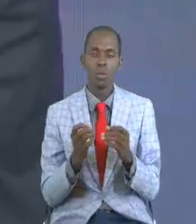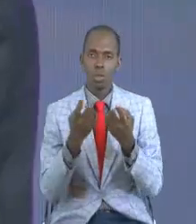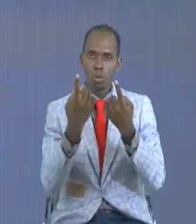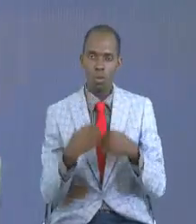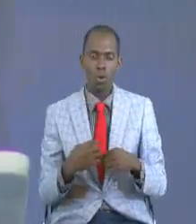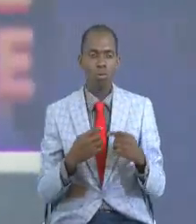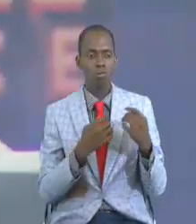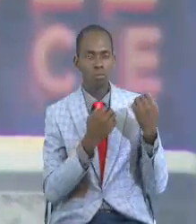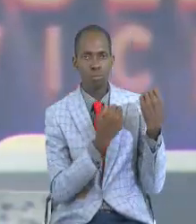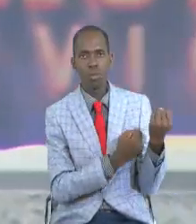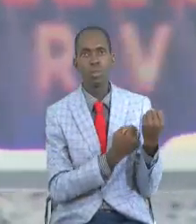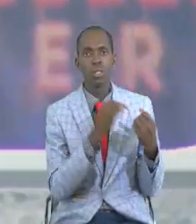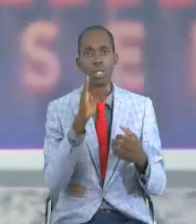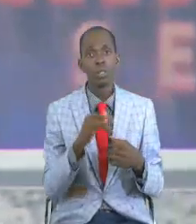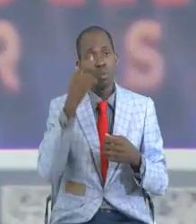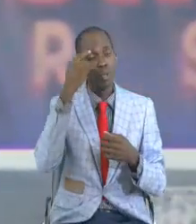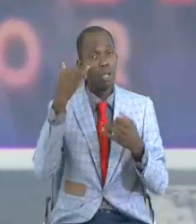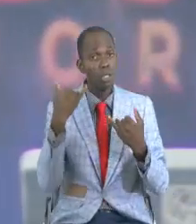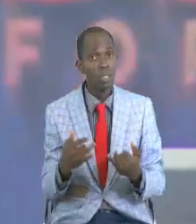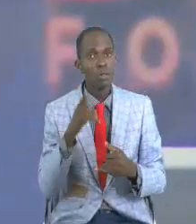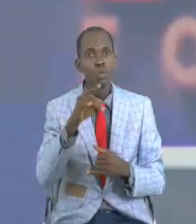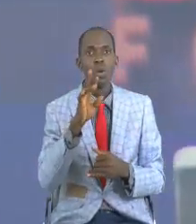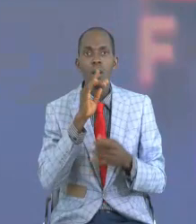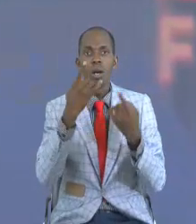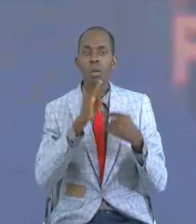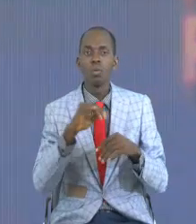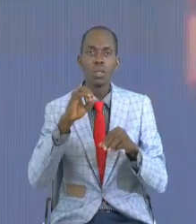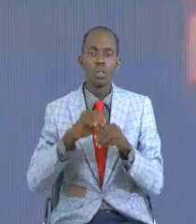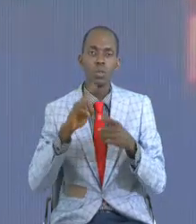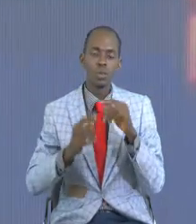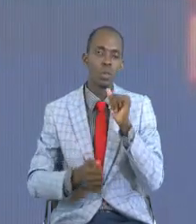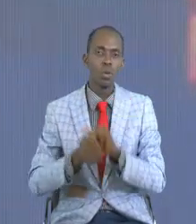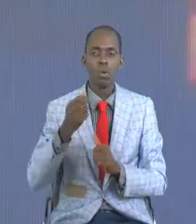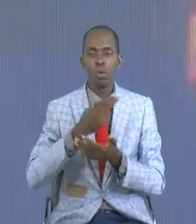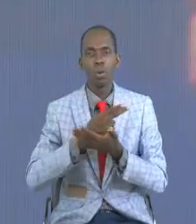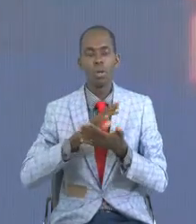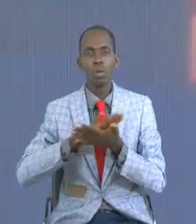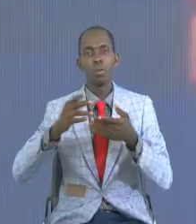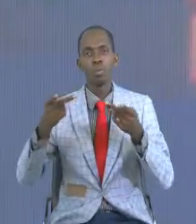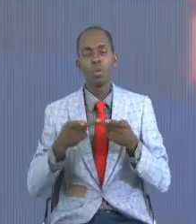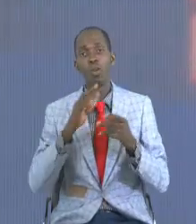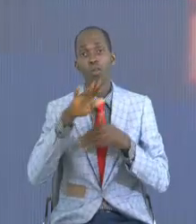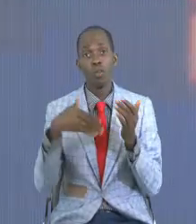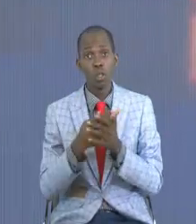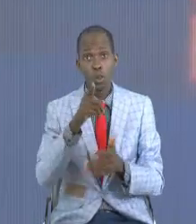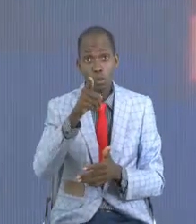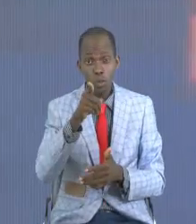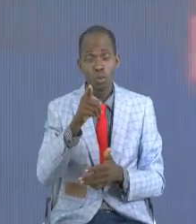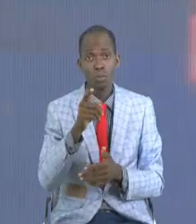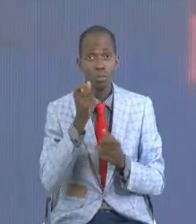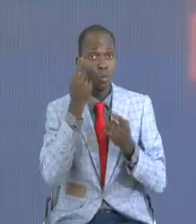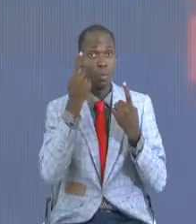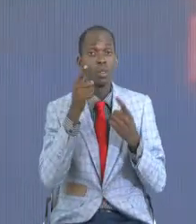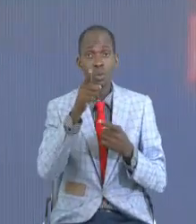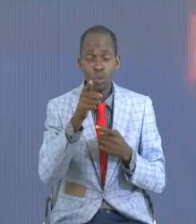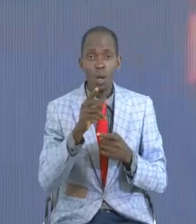confidently, because now you are coming into the holiest of all. You, of all people, you are entering